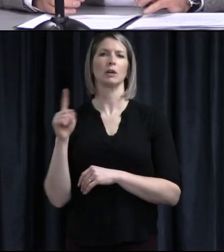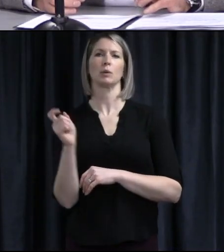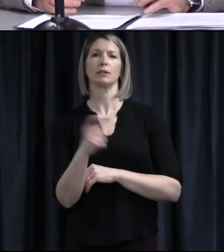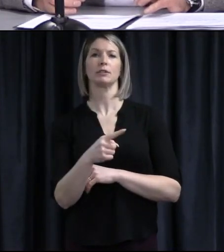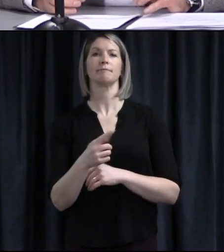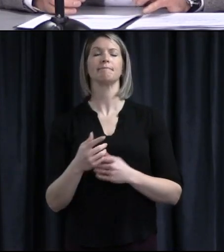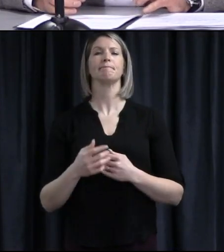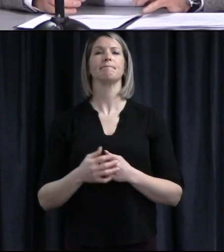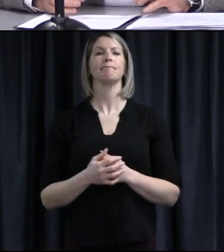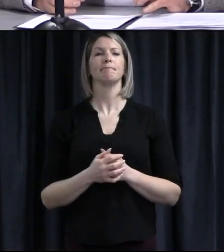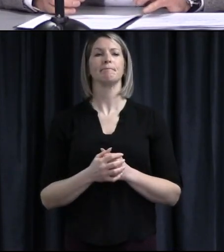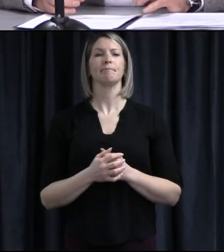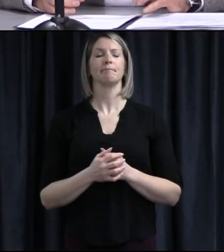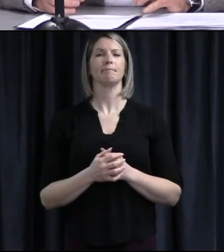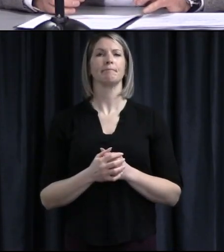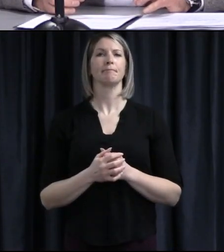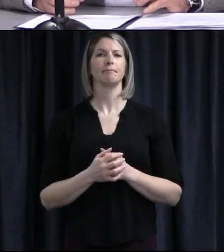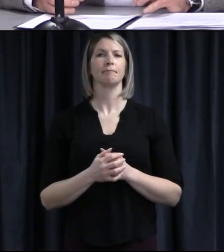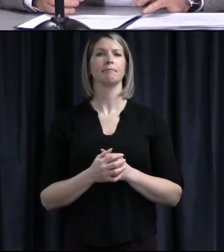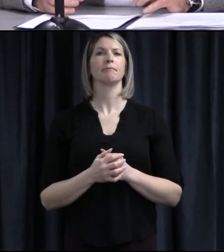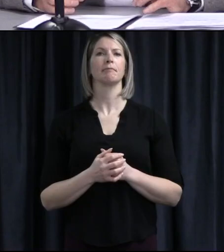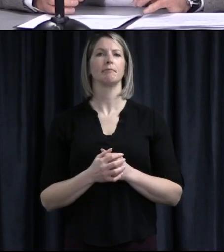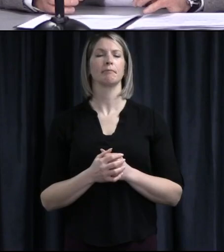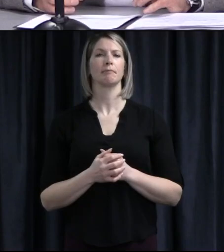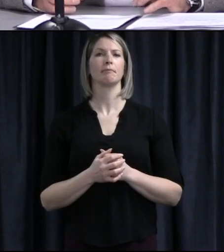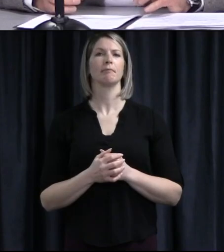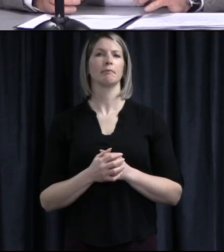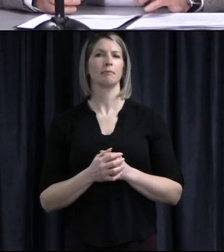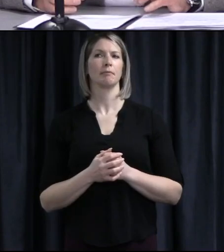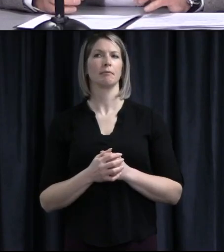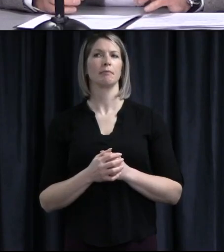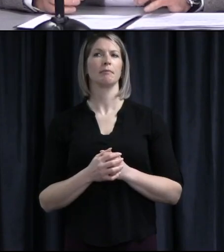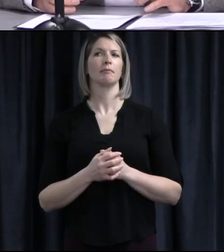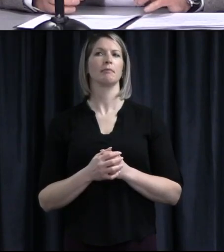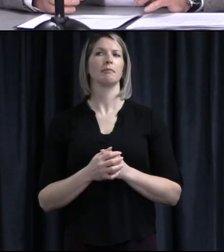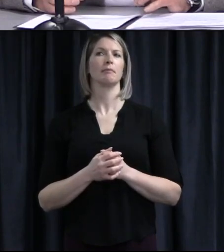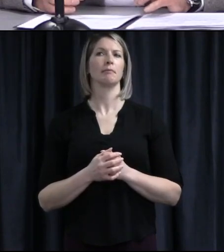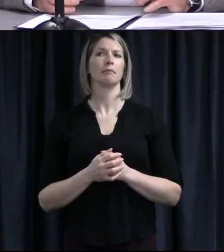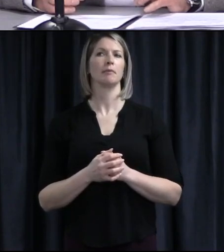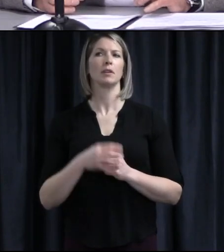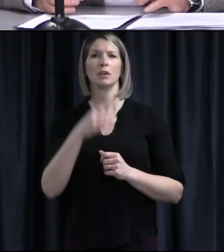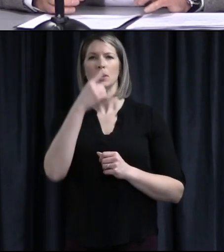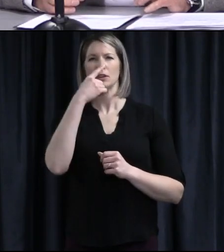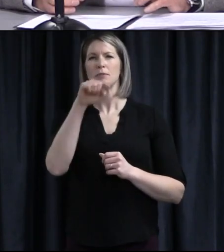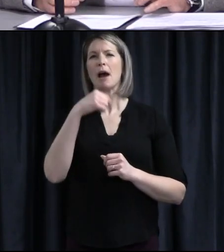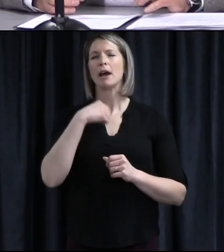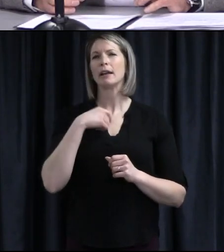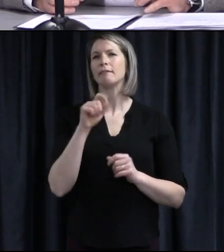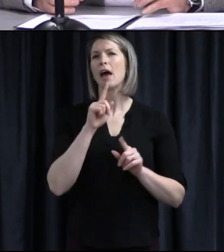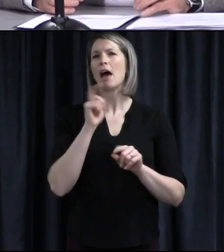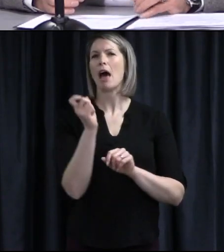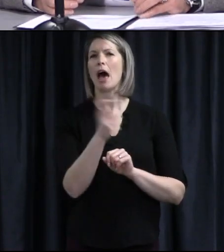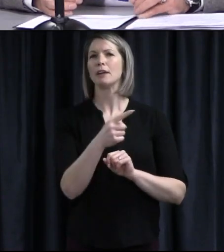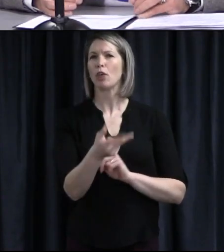Thank you. I asked in the first round to ask a question also, and I wasn't taken into account. So is it okay if I ask 3 questions?